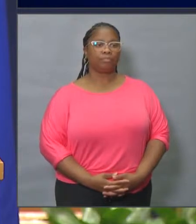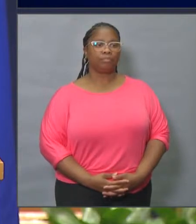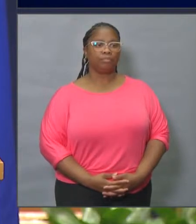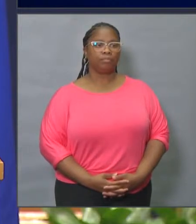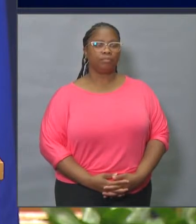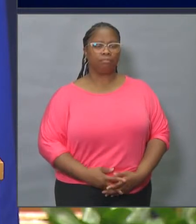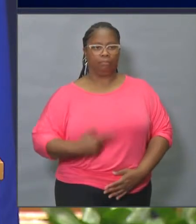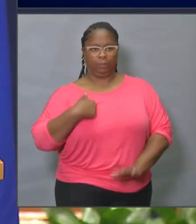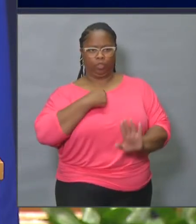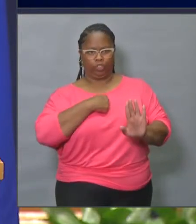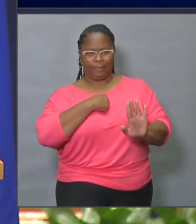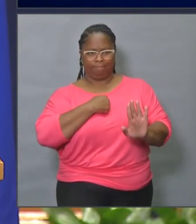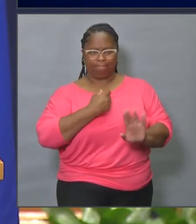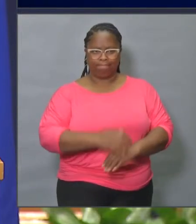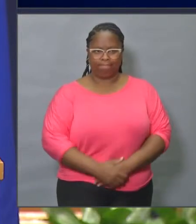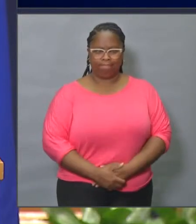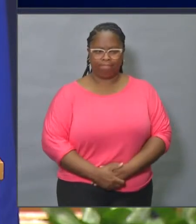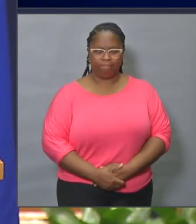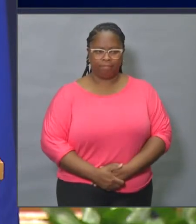Sorry.